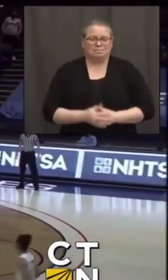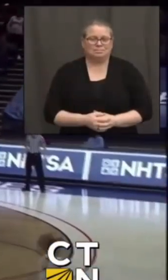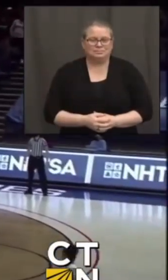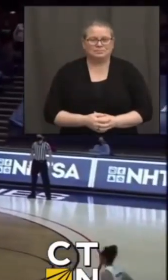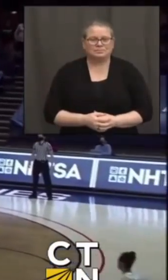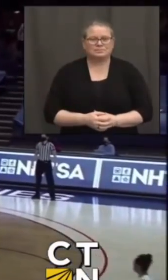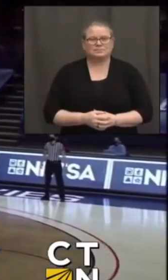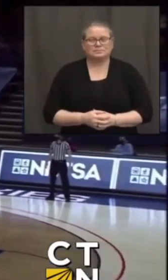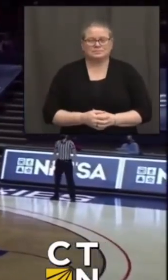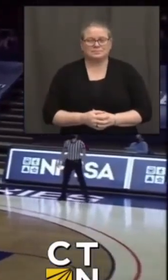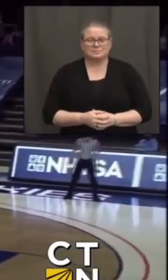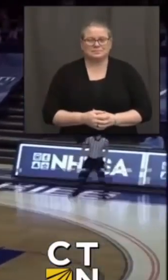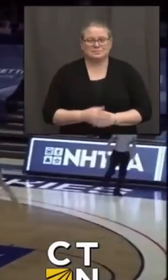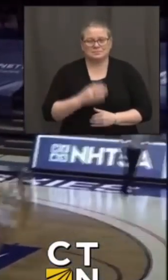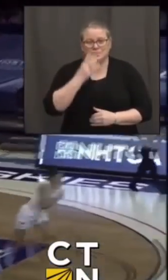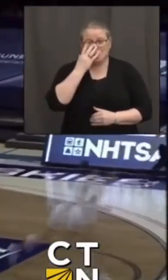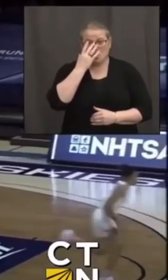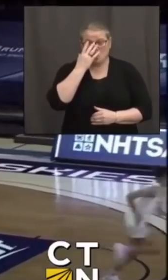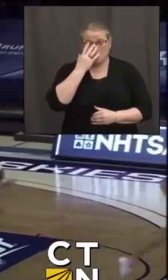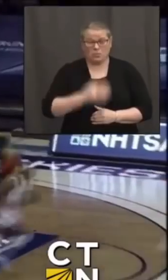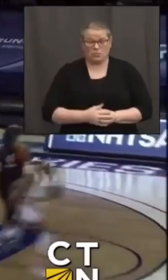it fly.